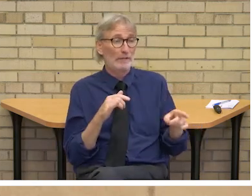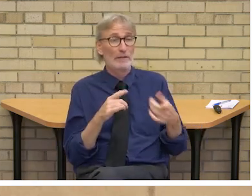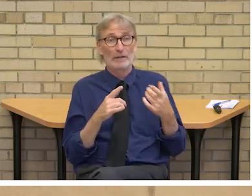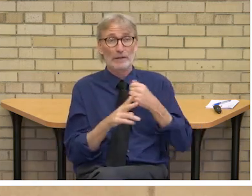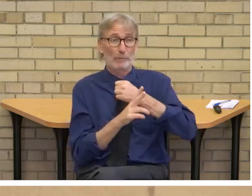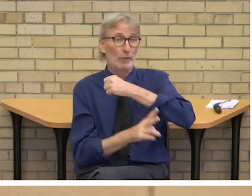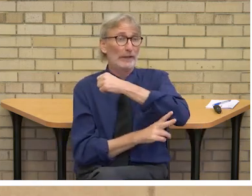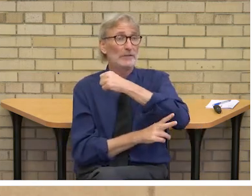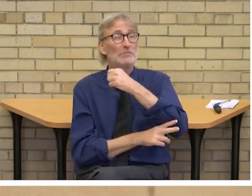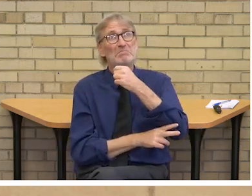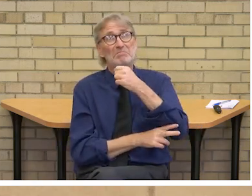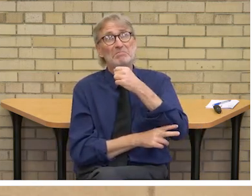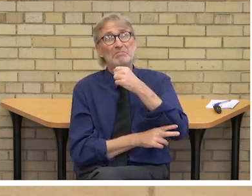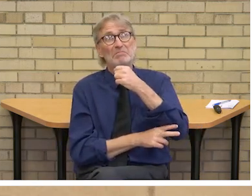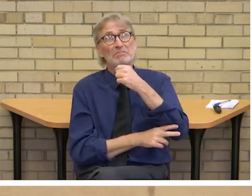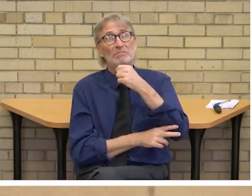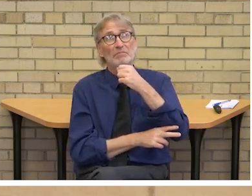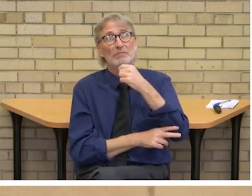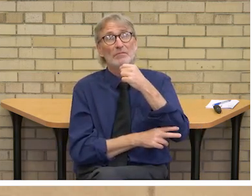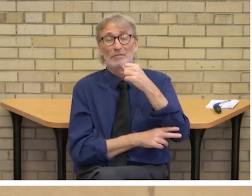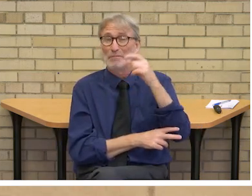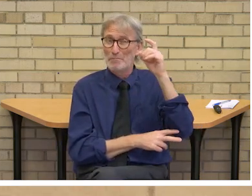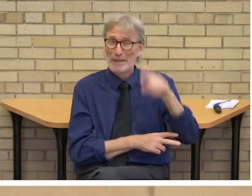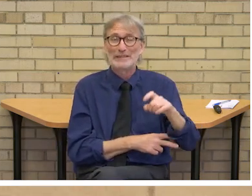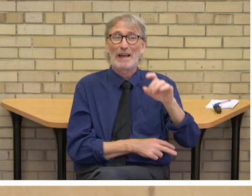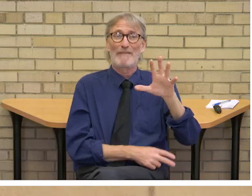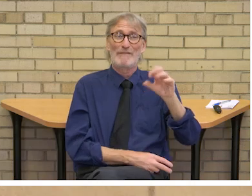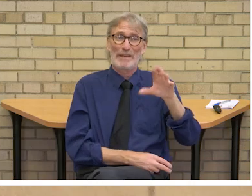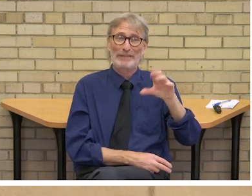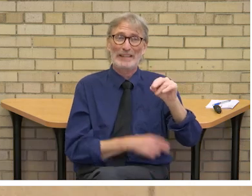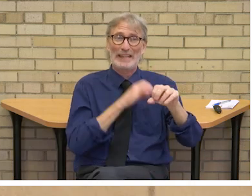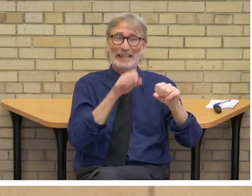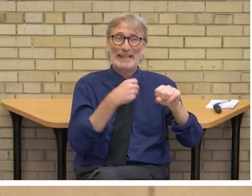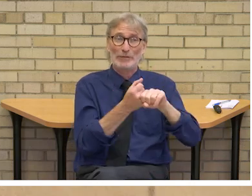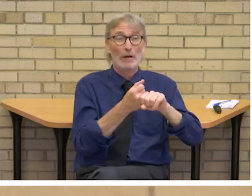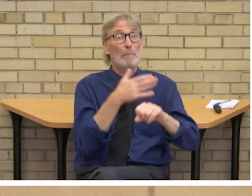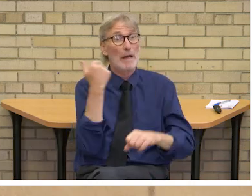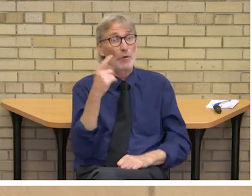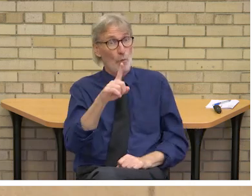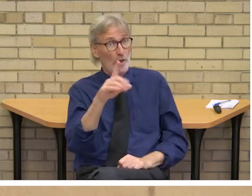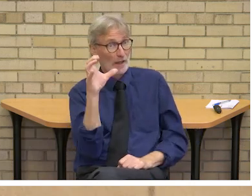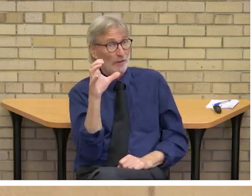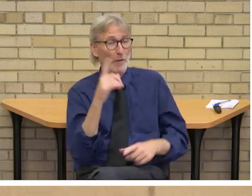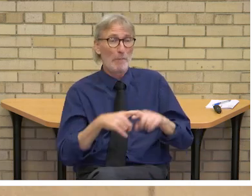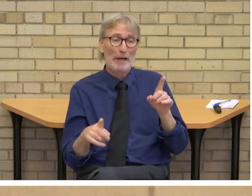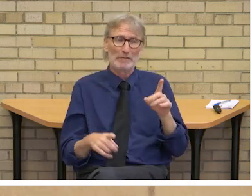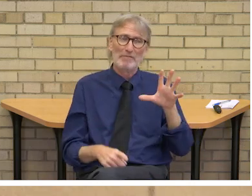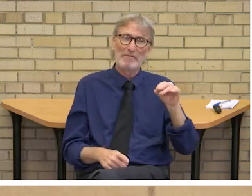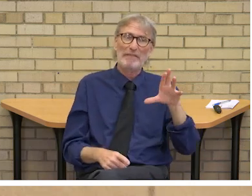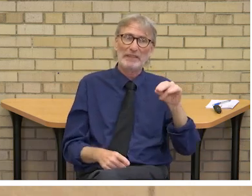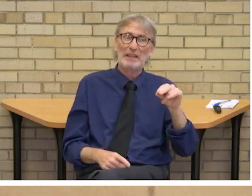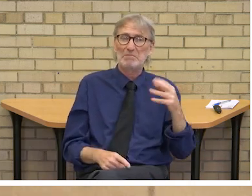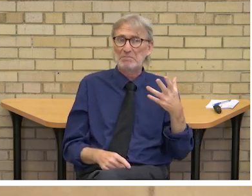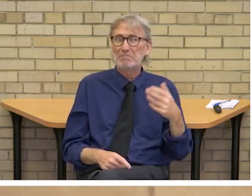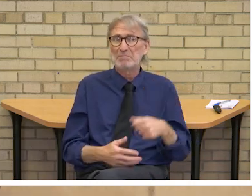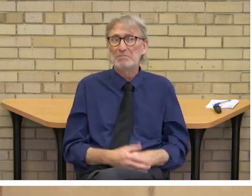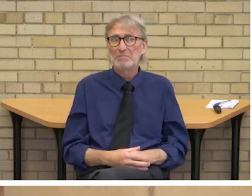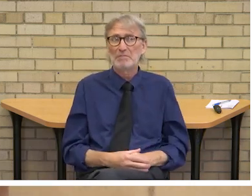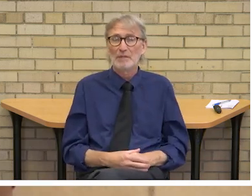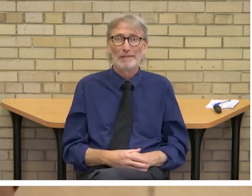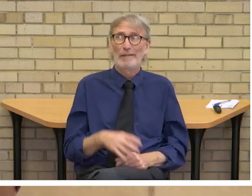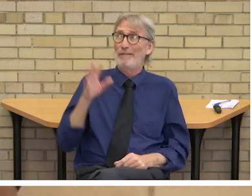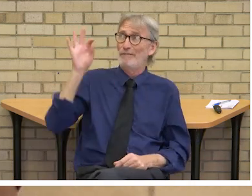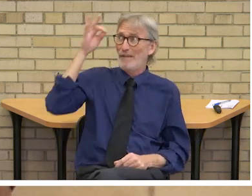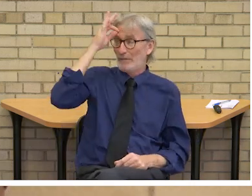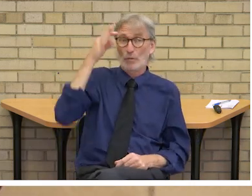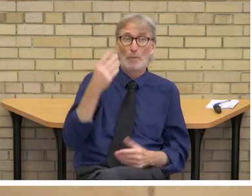before, we need to get 50 years out of this. We want to get 100 years out of it, but for the federal